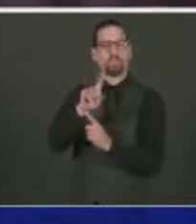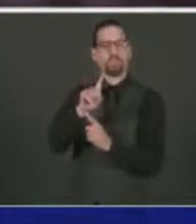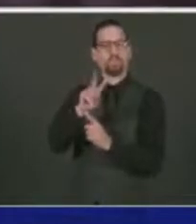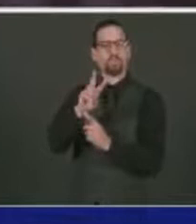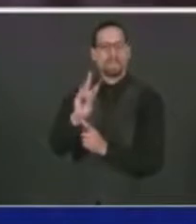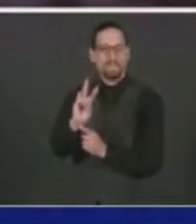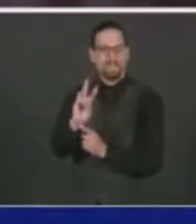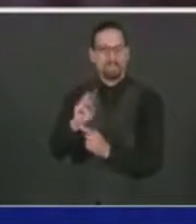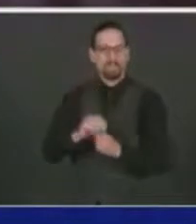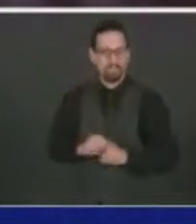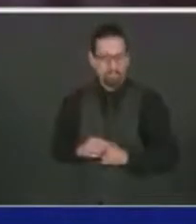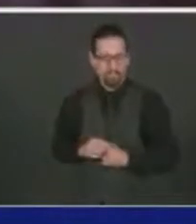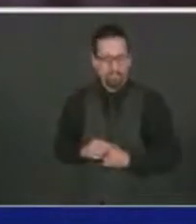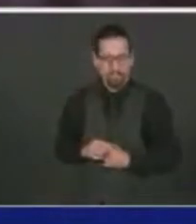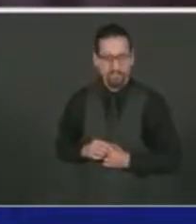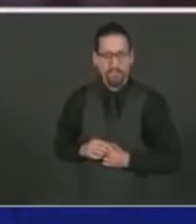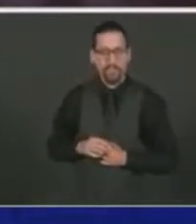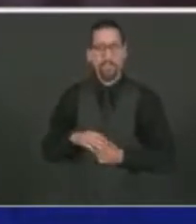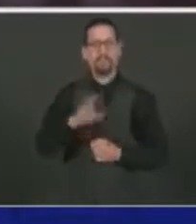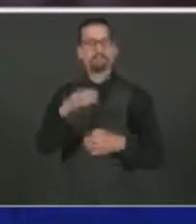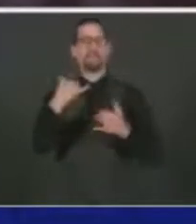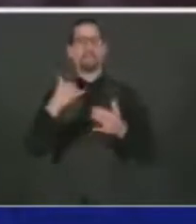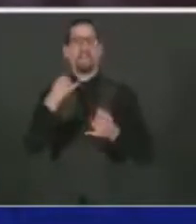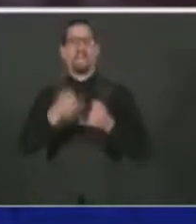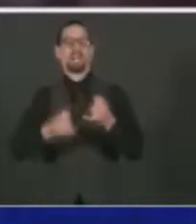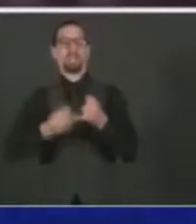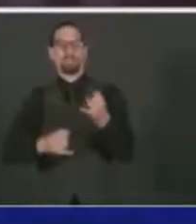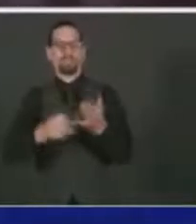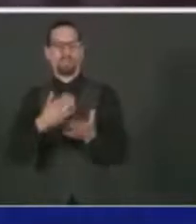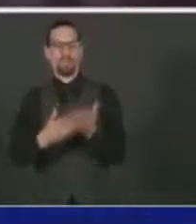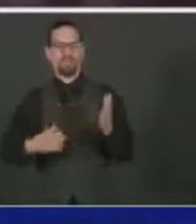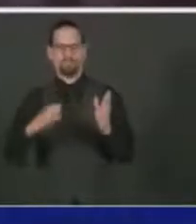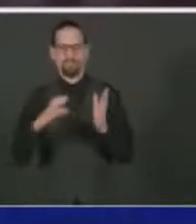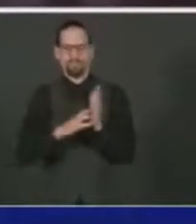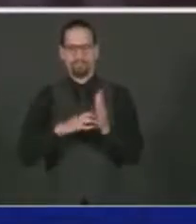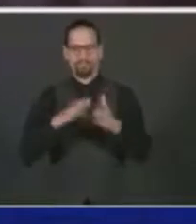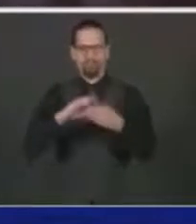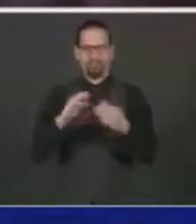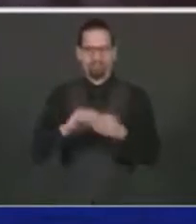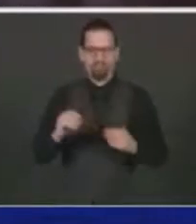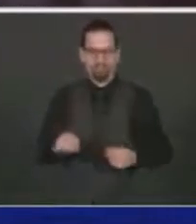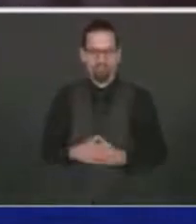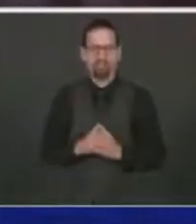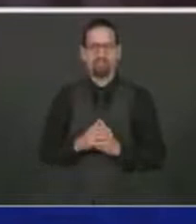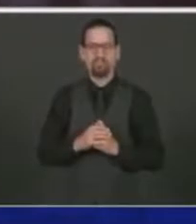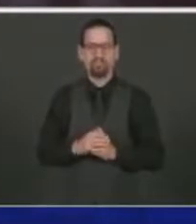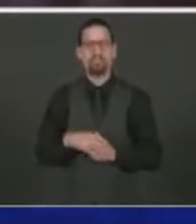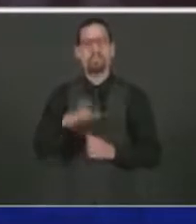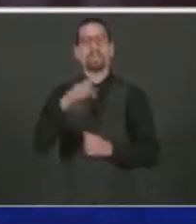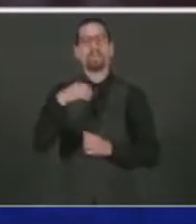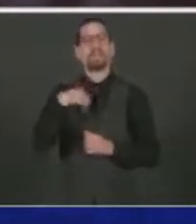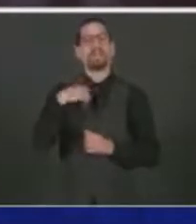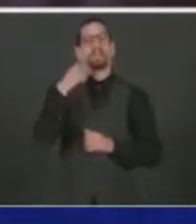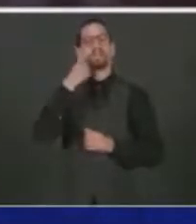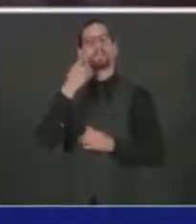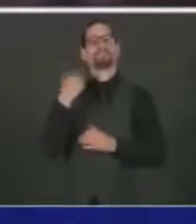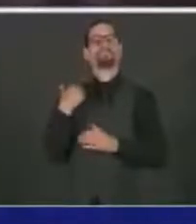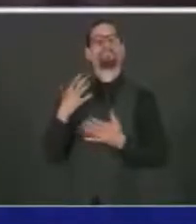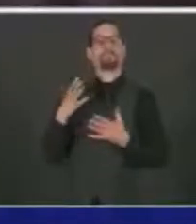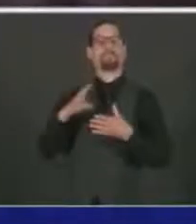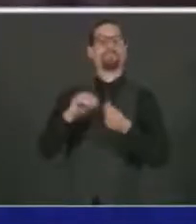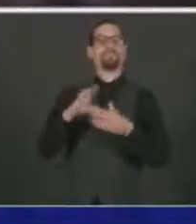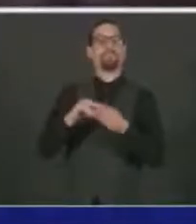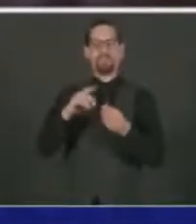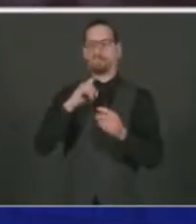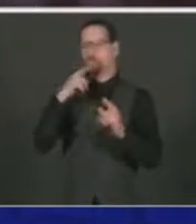Finally, and relatedly, I have been up here every day talking about our most vulnerable, people who